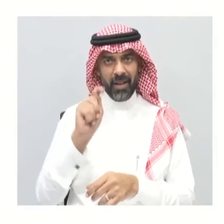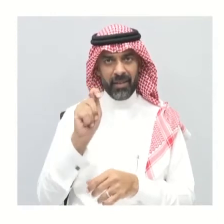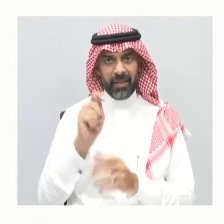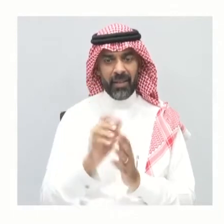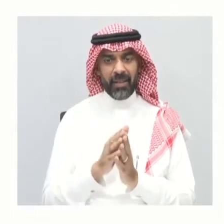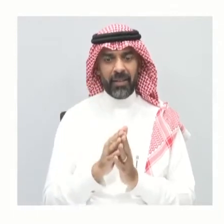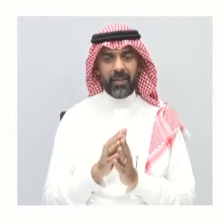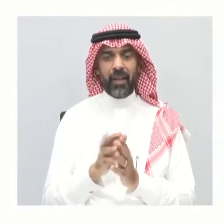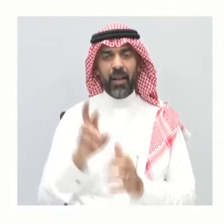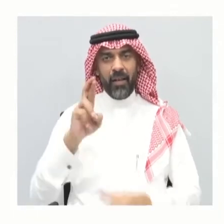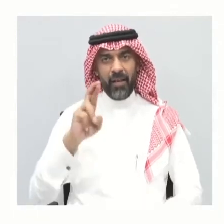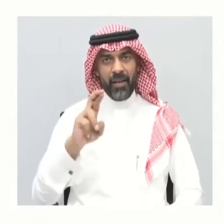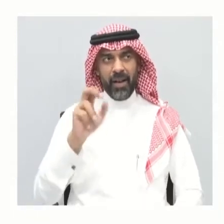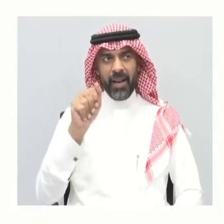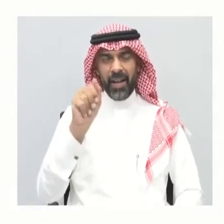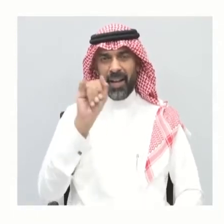rainy. Excellent.